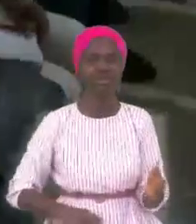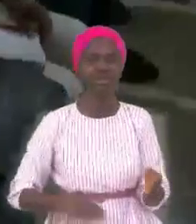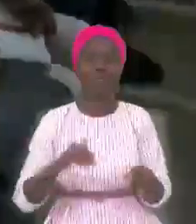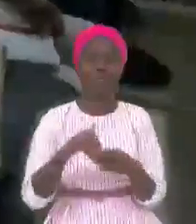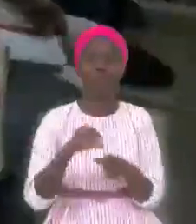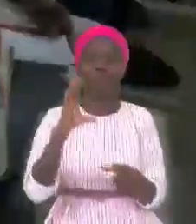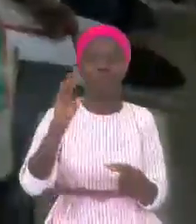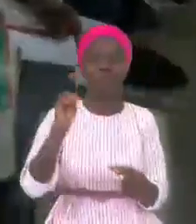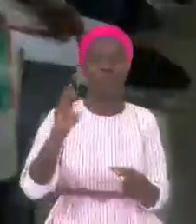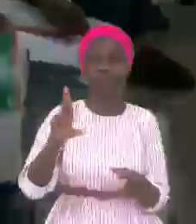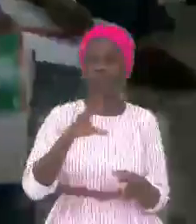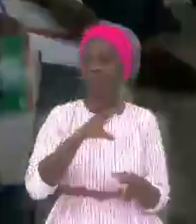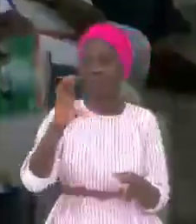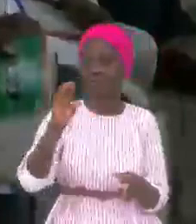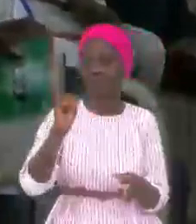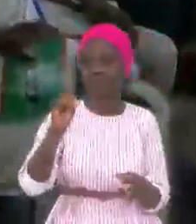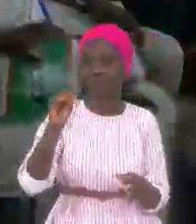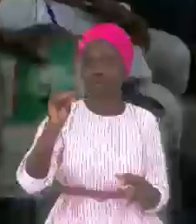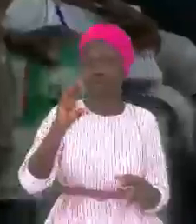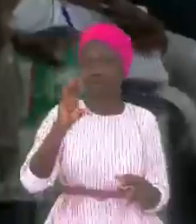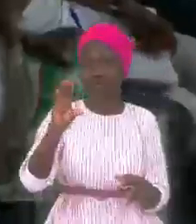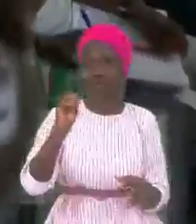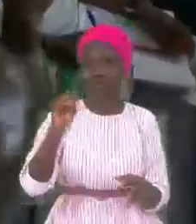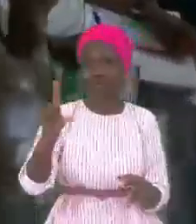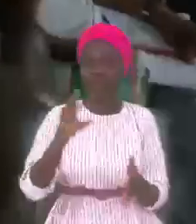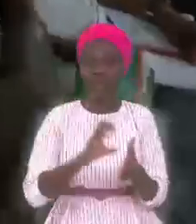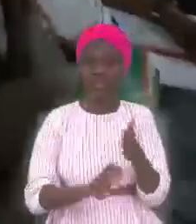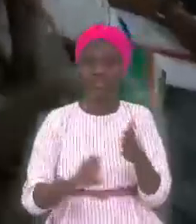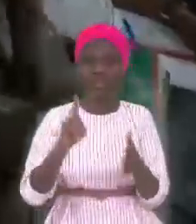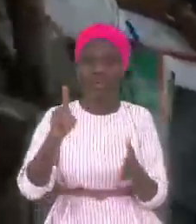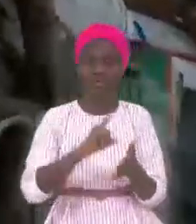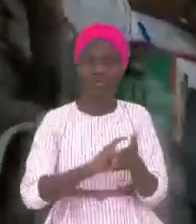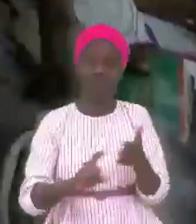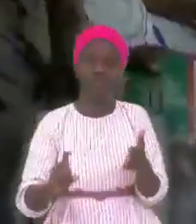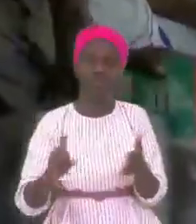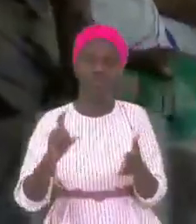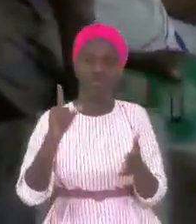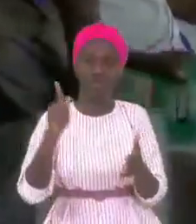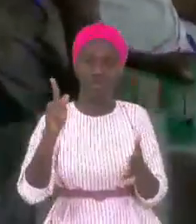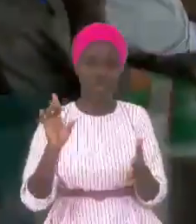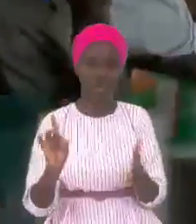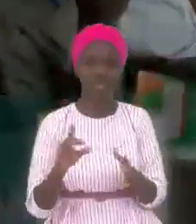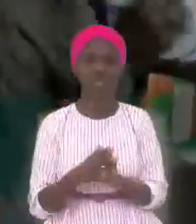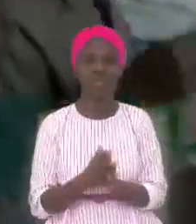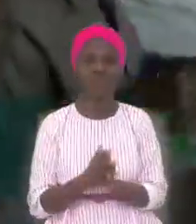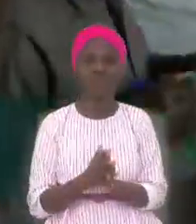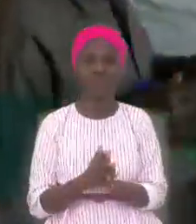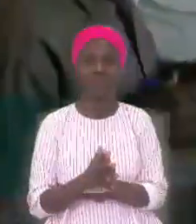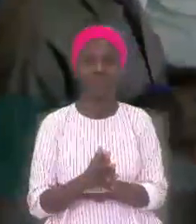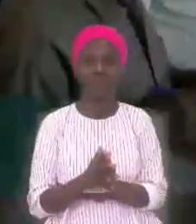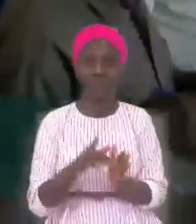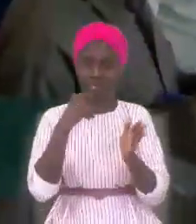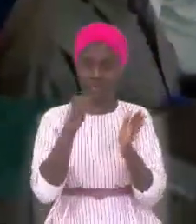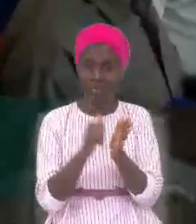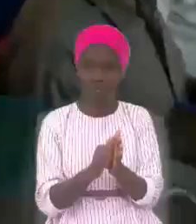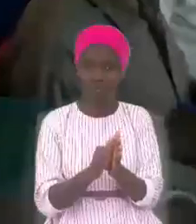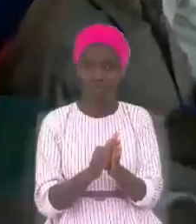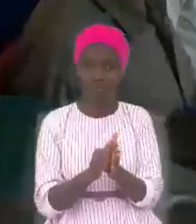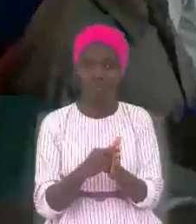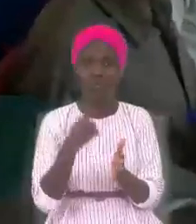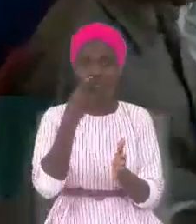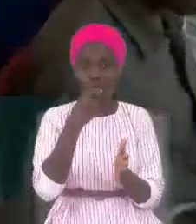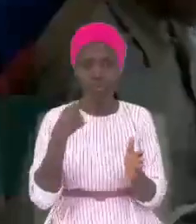verse 28, Colossians chapter 1, we're reading from verse 28, it says, whom we